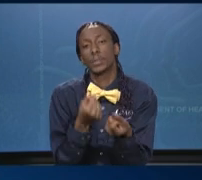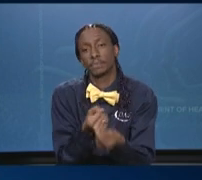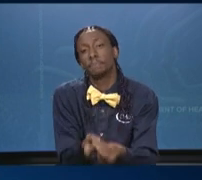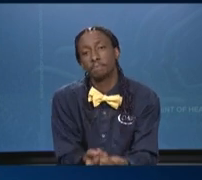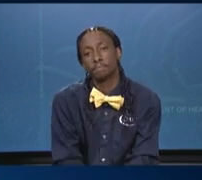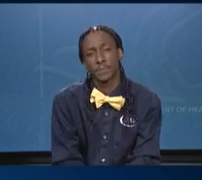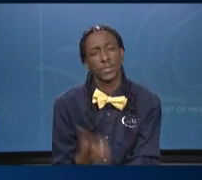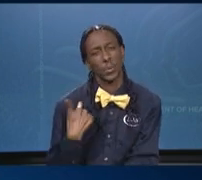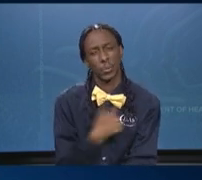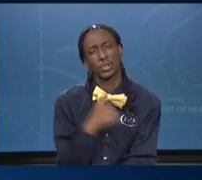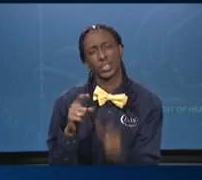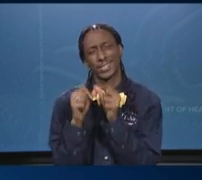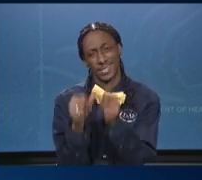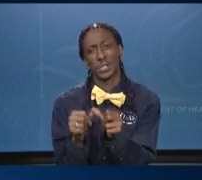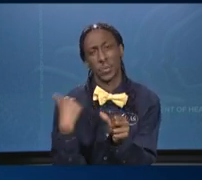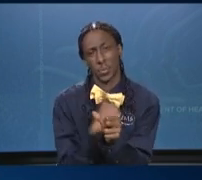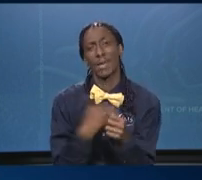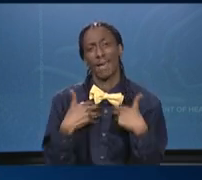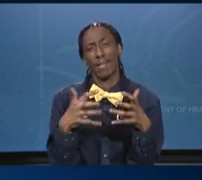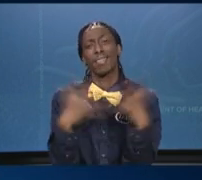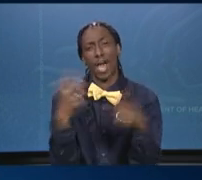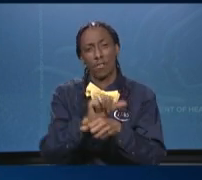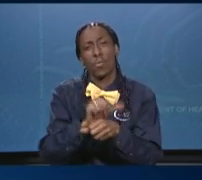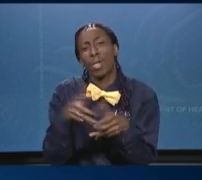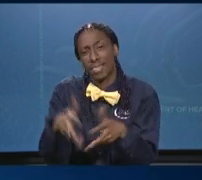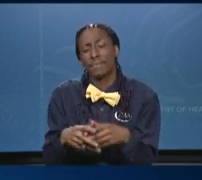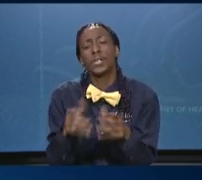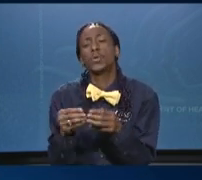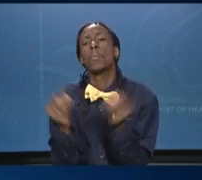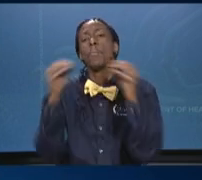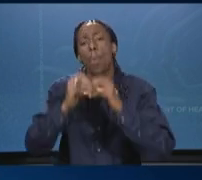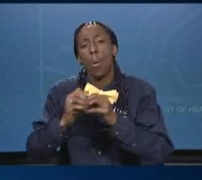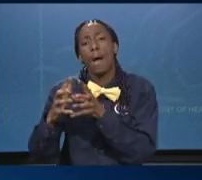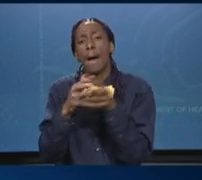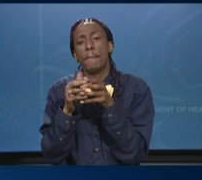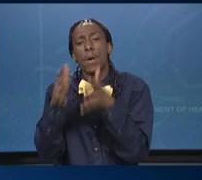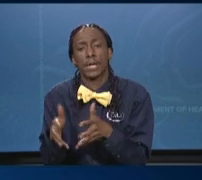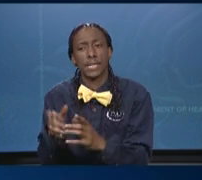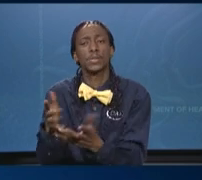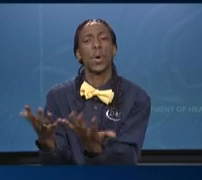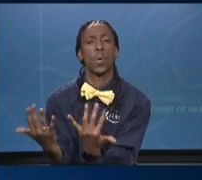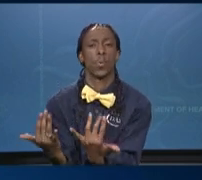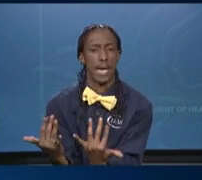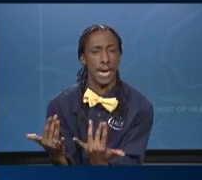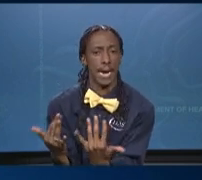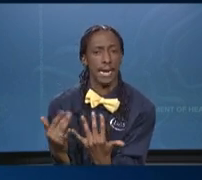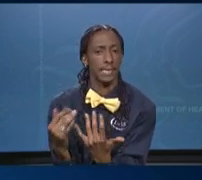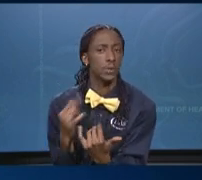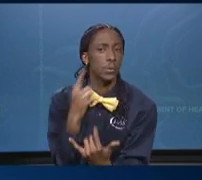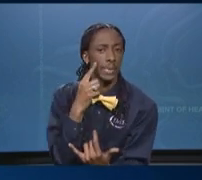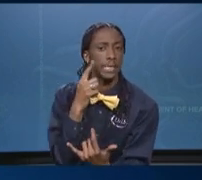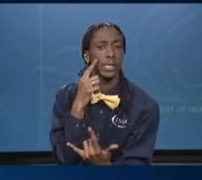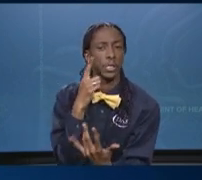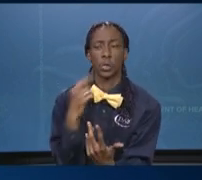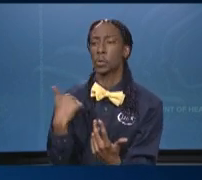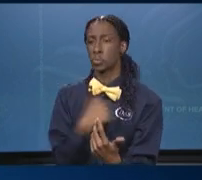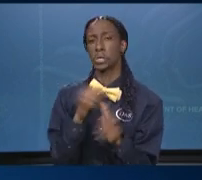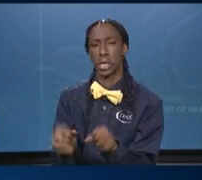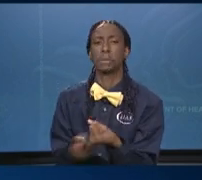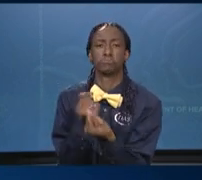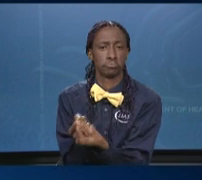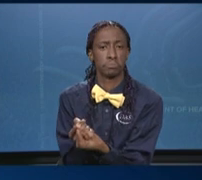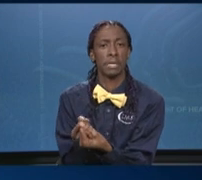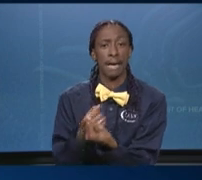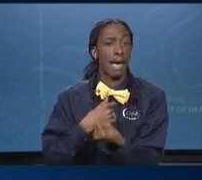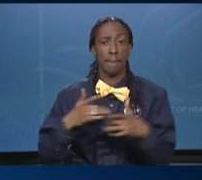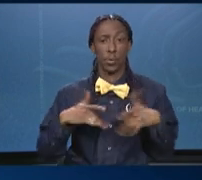continue to do that. We've got work to do. There are more Americans waiting to hear us say, we've got your back. I'm thrilled that we've